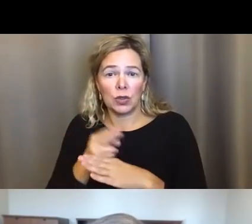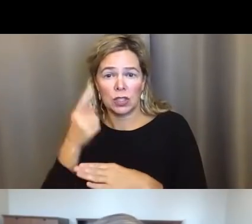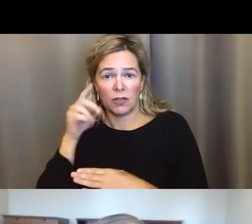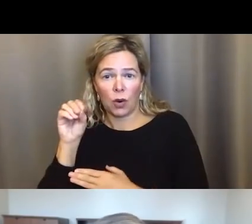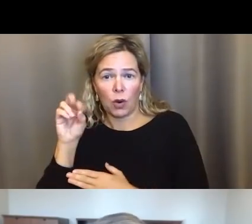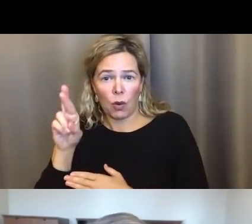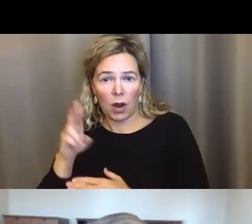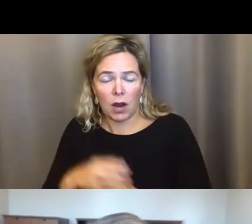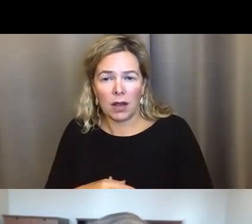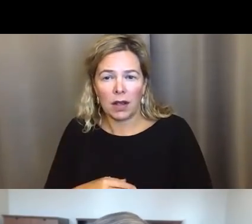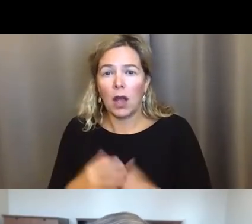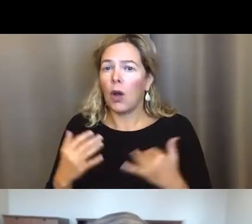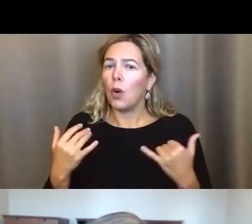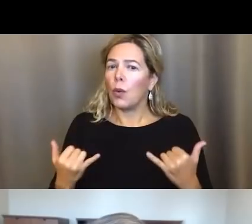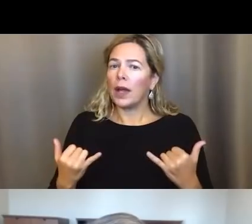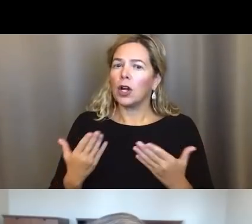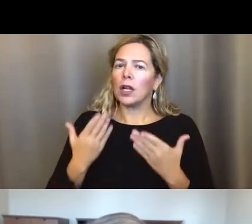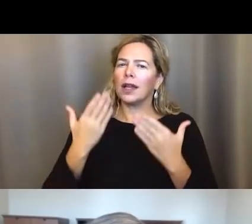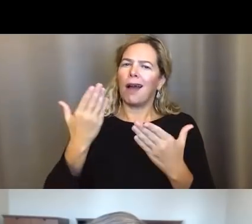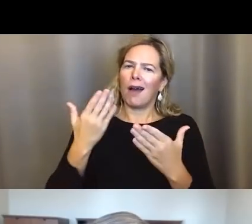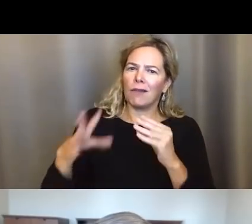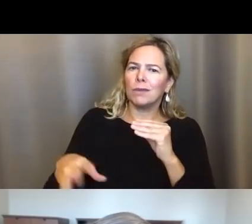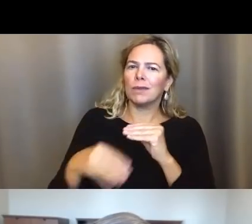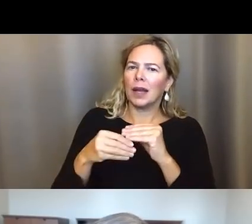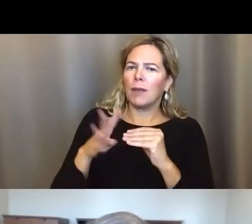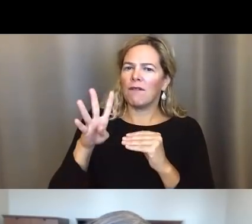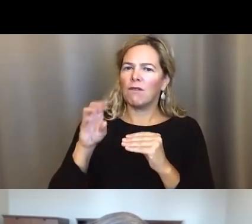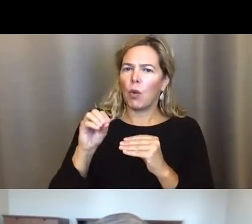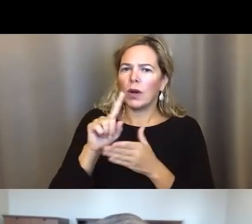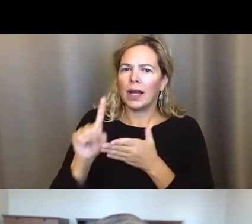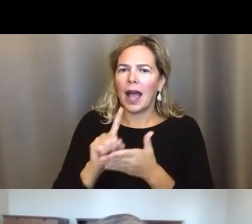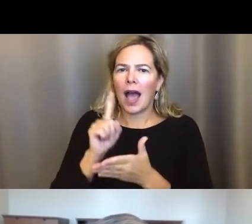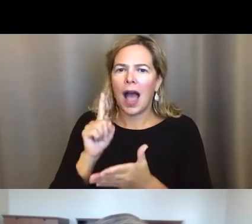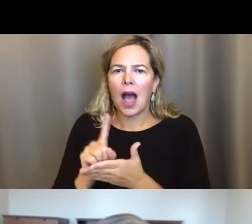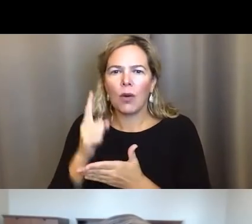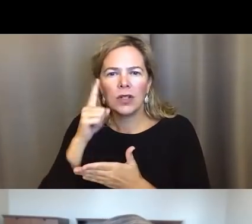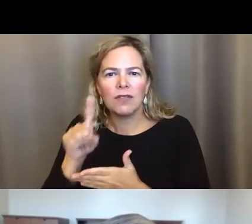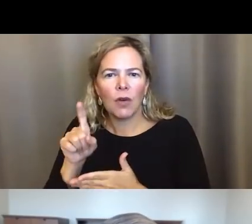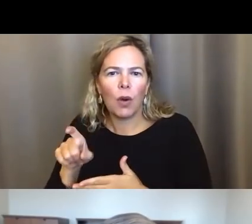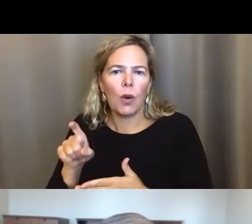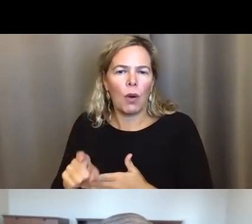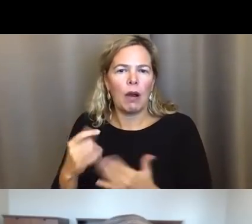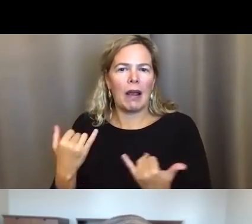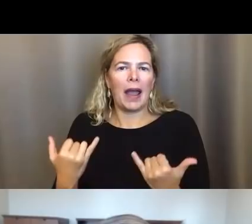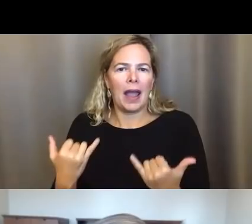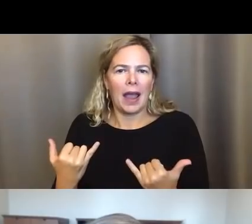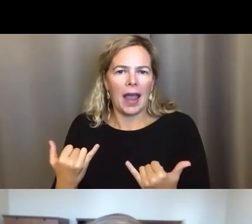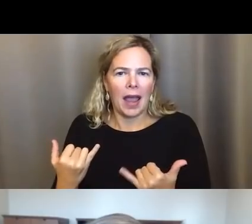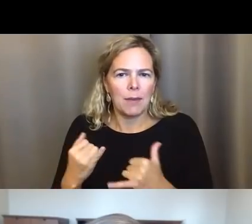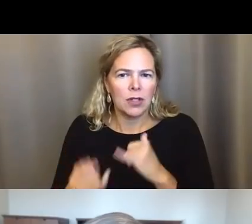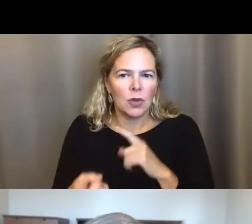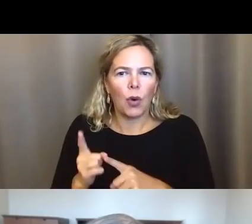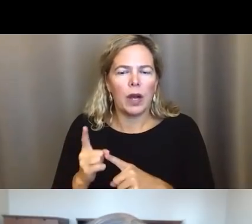40 more hours of operative time in the ambulatory surgery than what we were offering in January and February. So